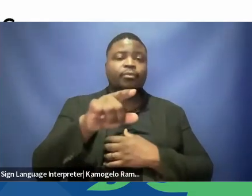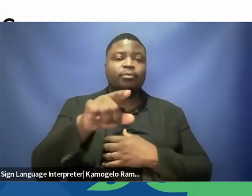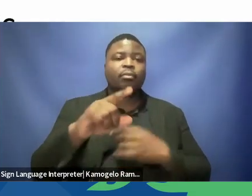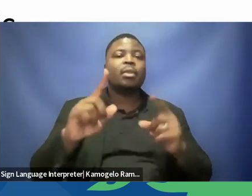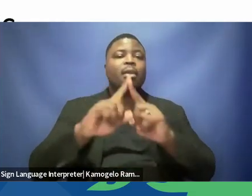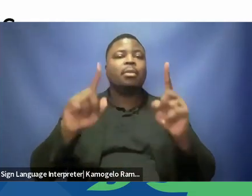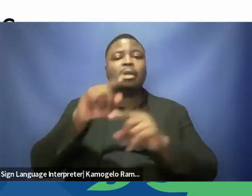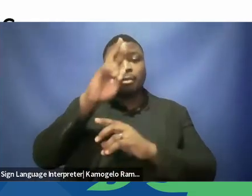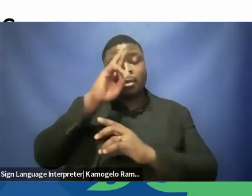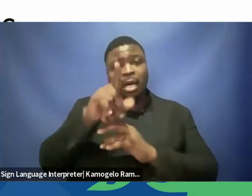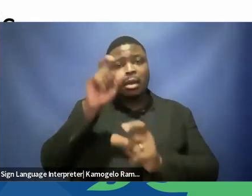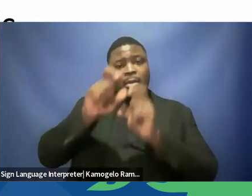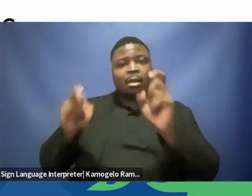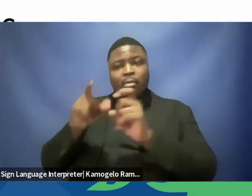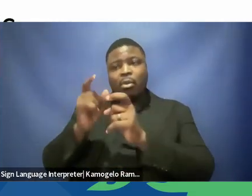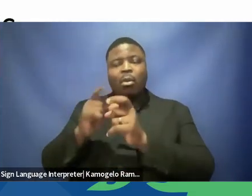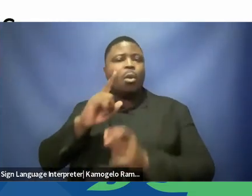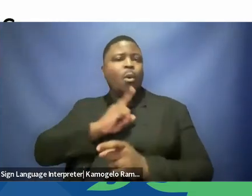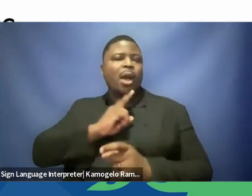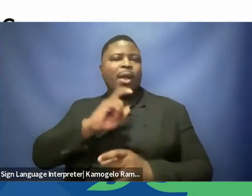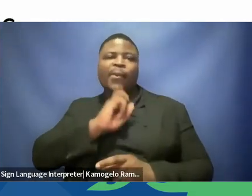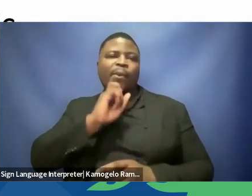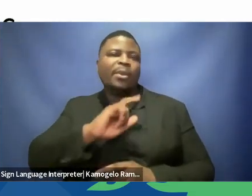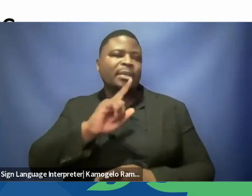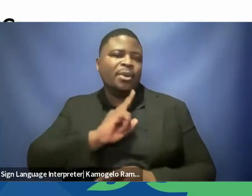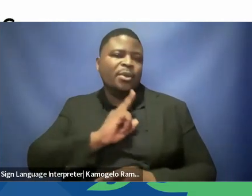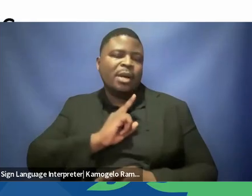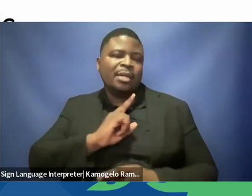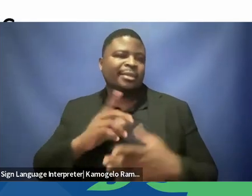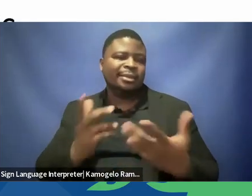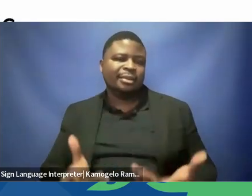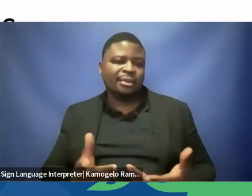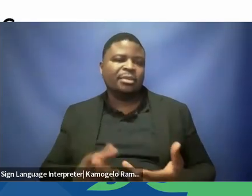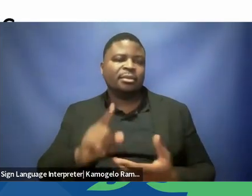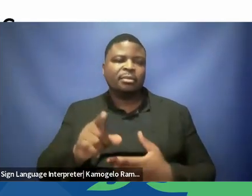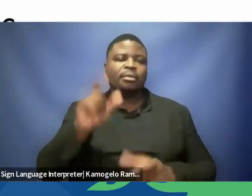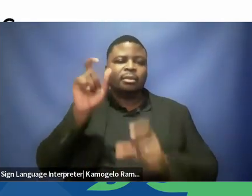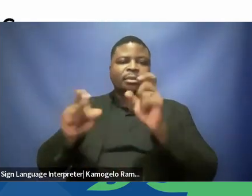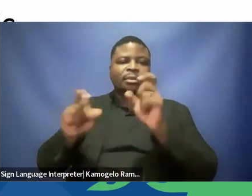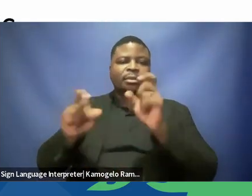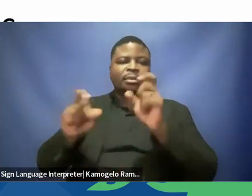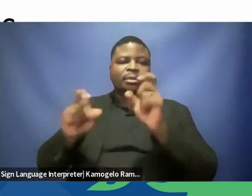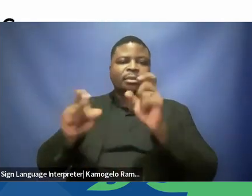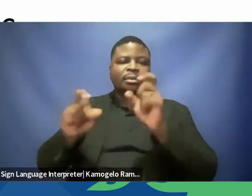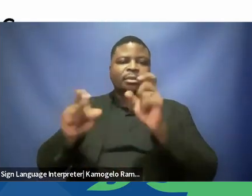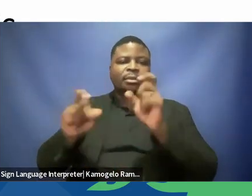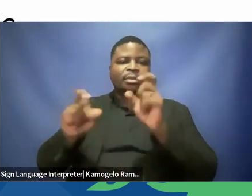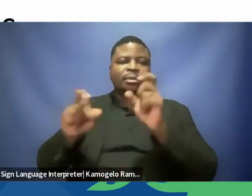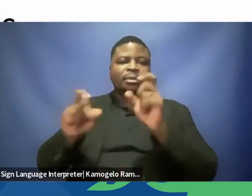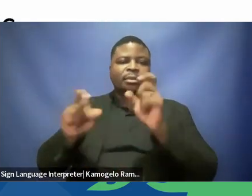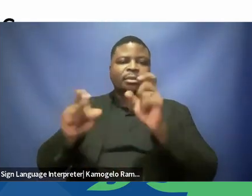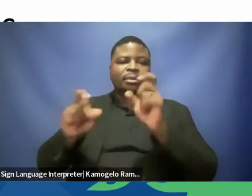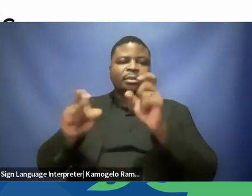motivation for using chemsex, and Davi quite rightly said, we don't pathologize people who engage in chemsex. Nobody